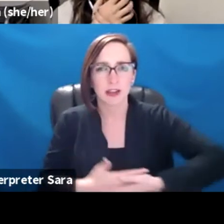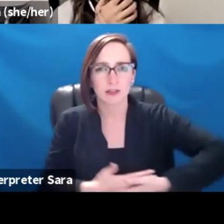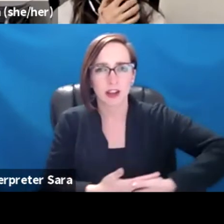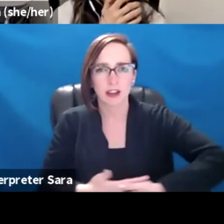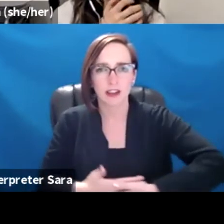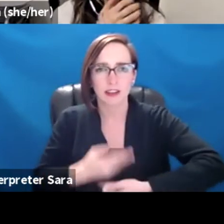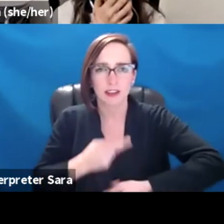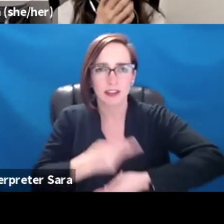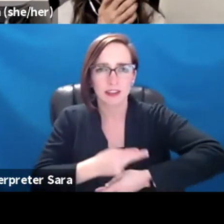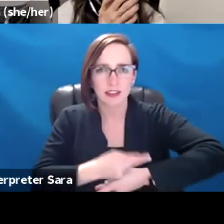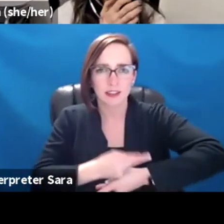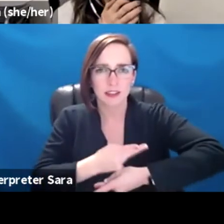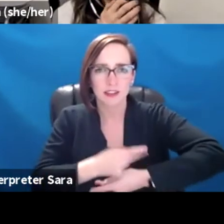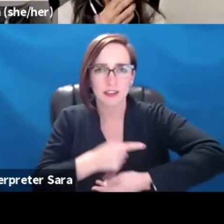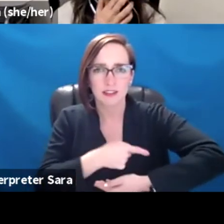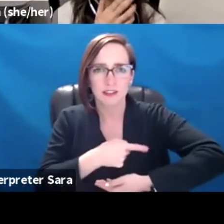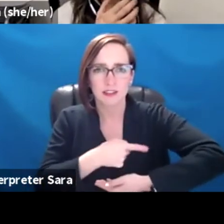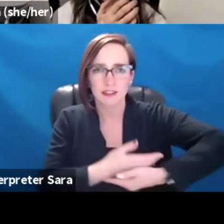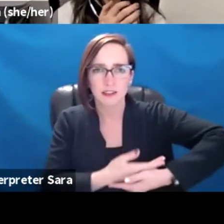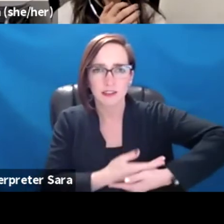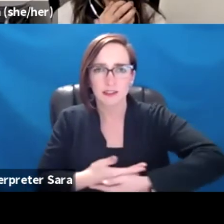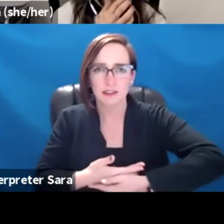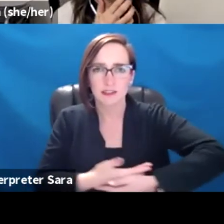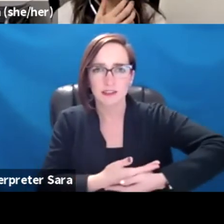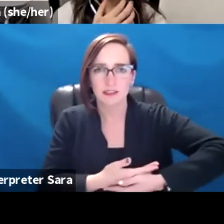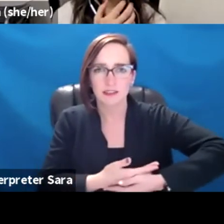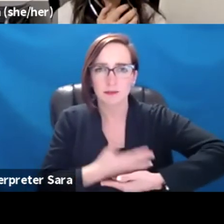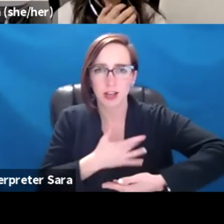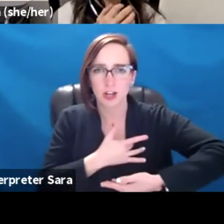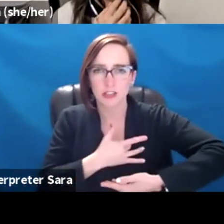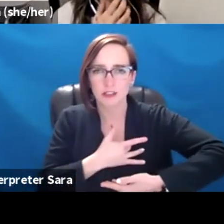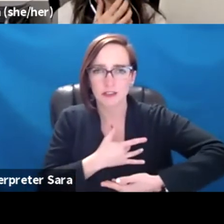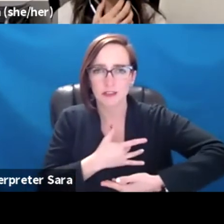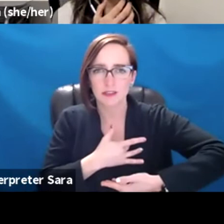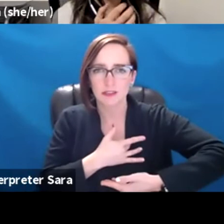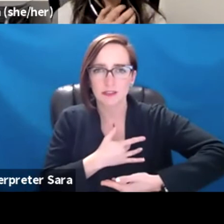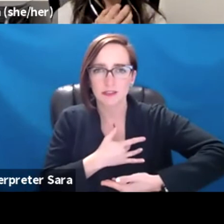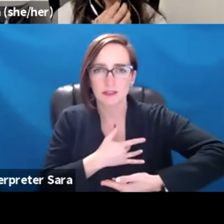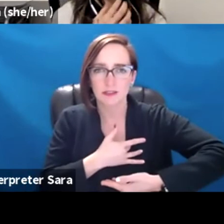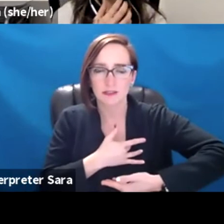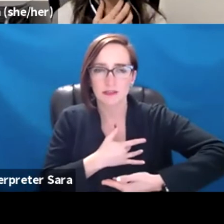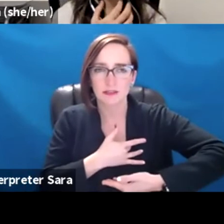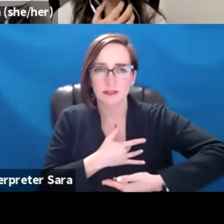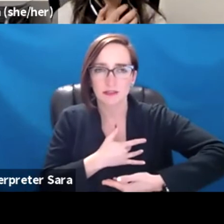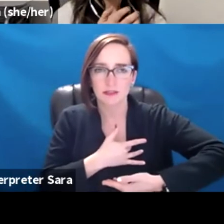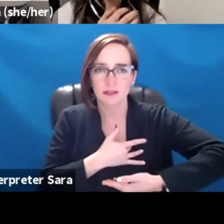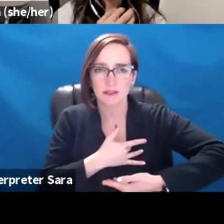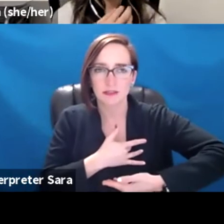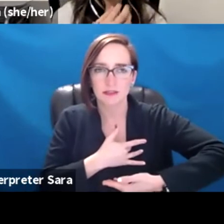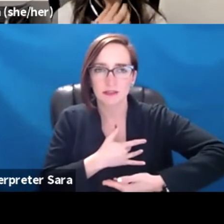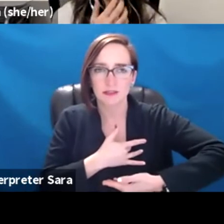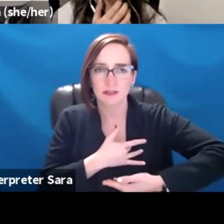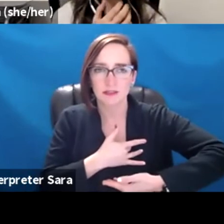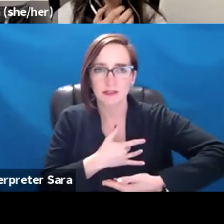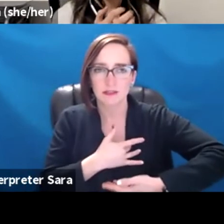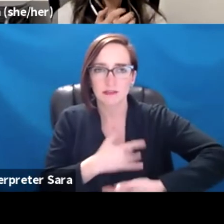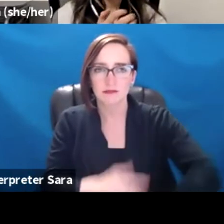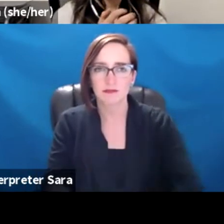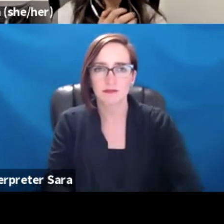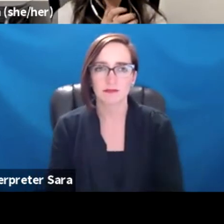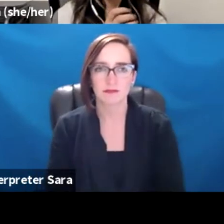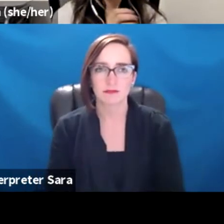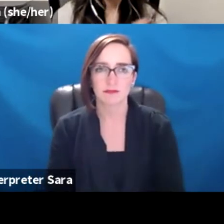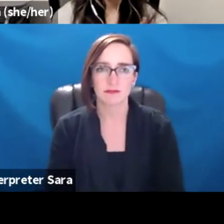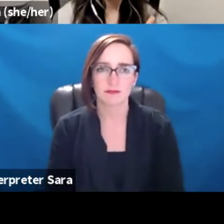Am I cradling myself as I would a newborn, resting baby?